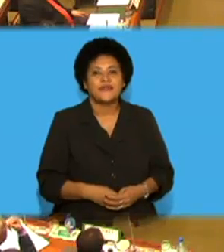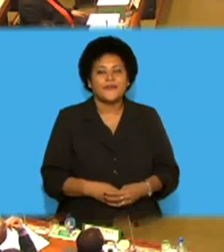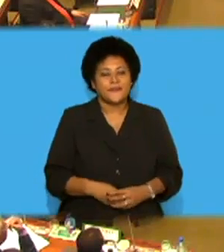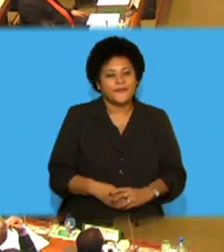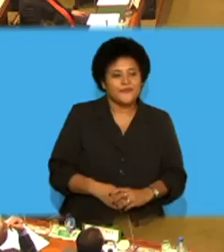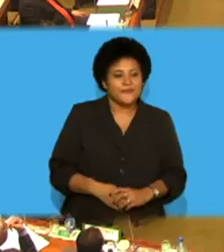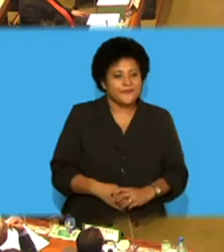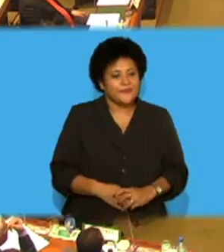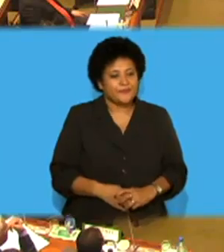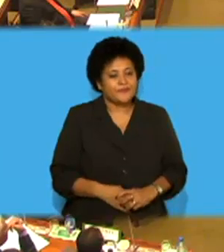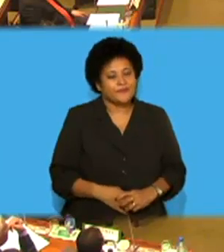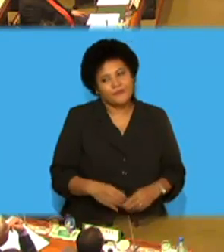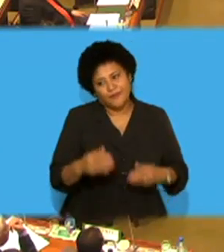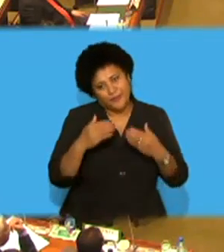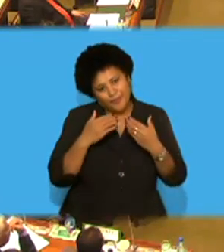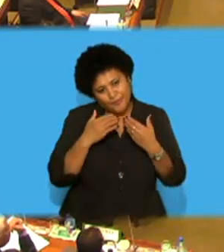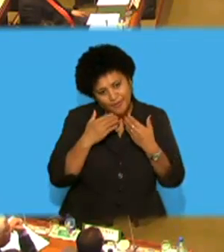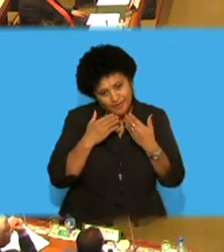Thank you. Honourable